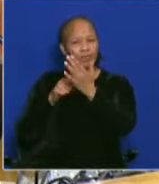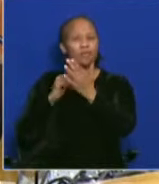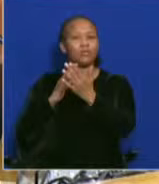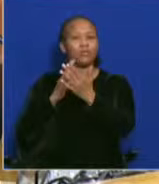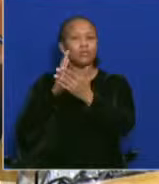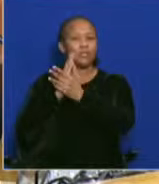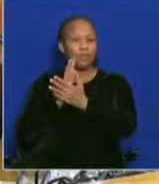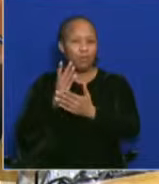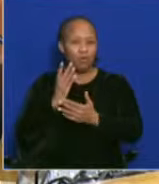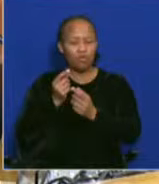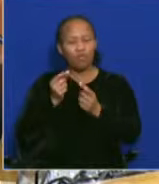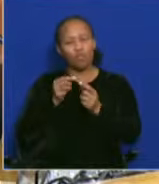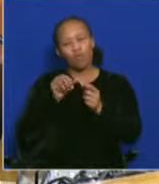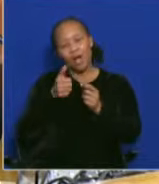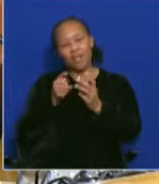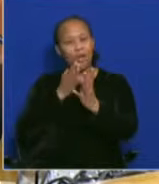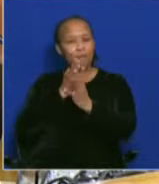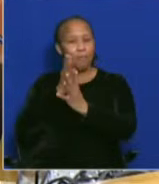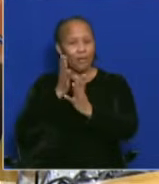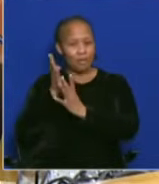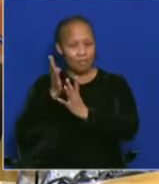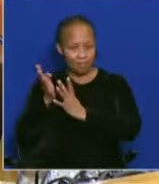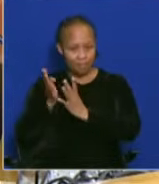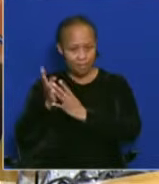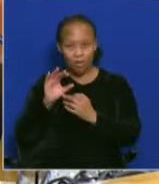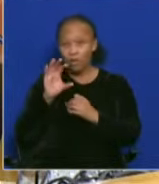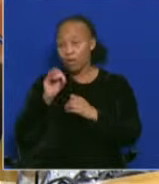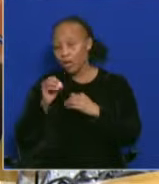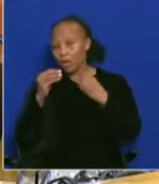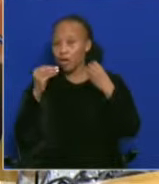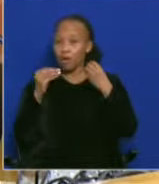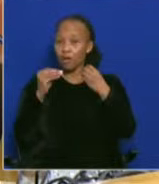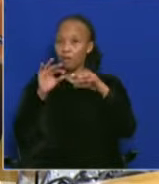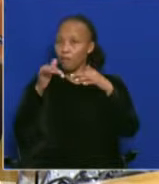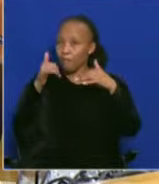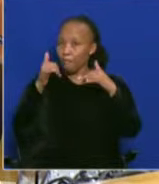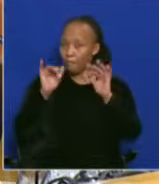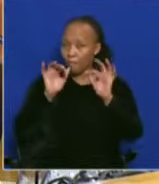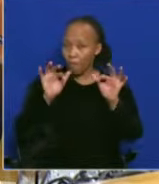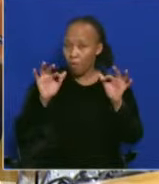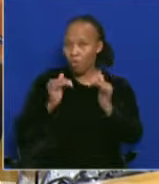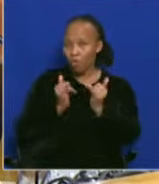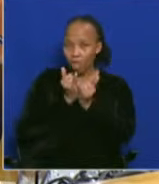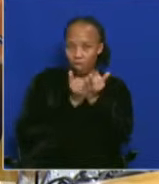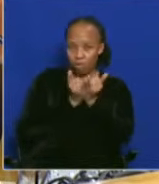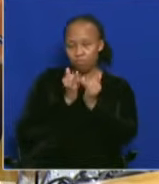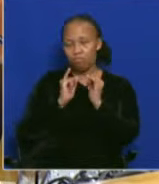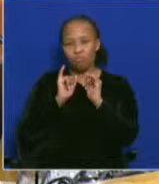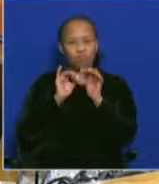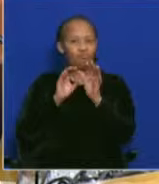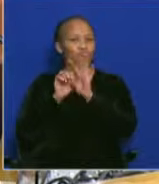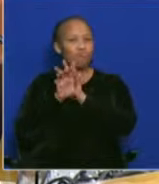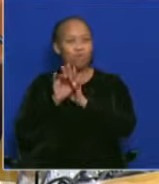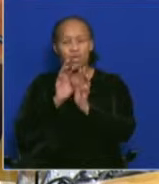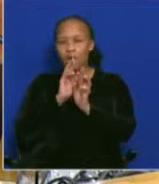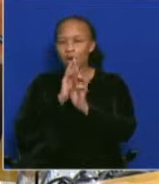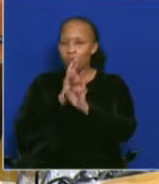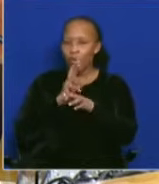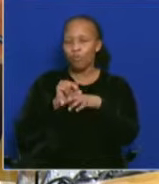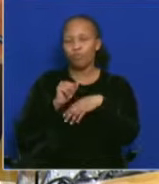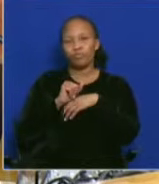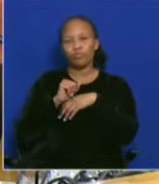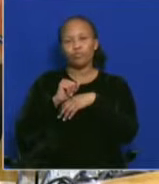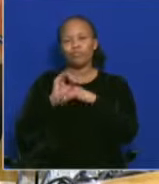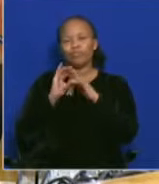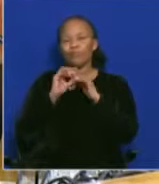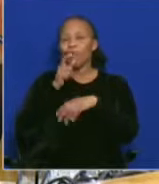allegations made by competitors or industry participants, media reports and public commentary, industry-sponsored